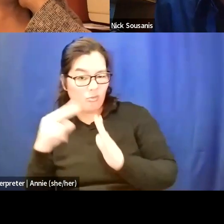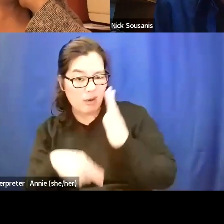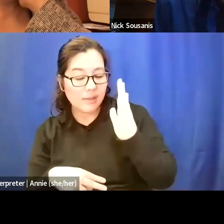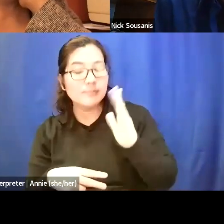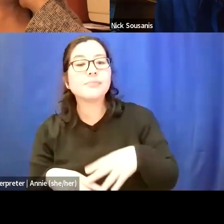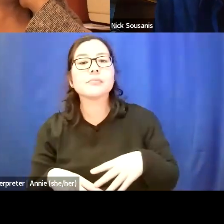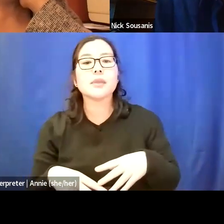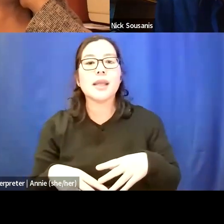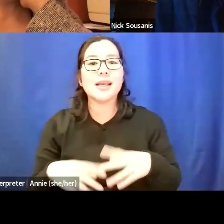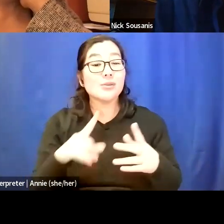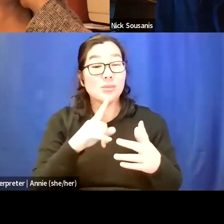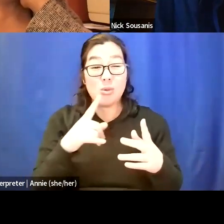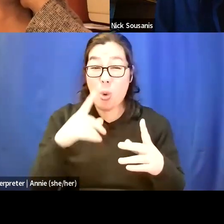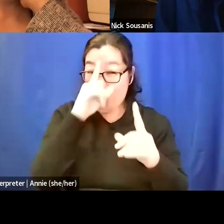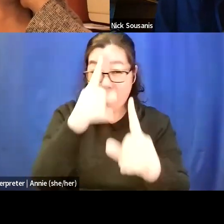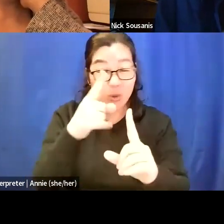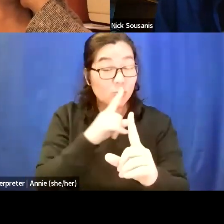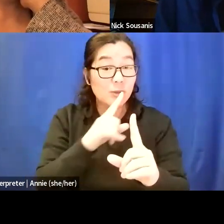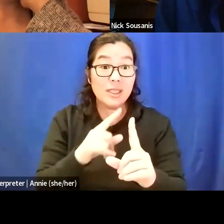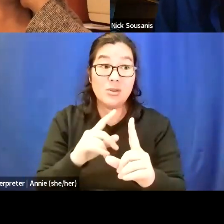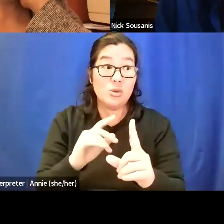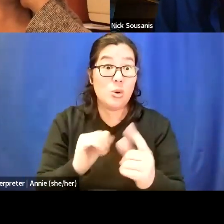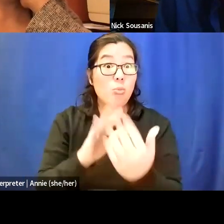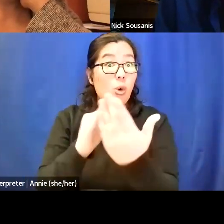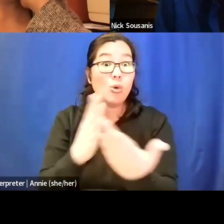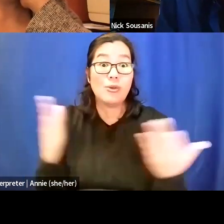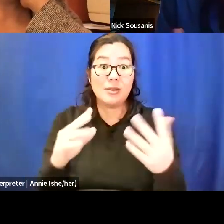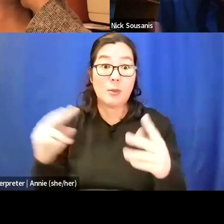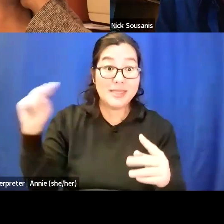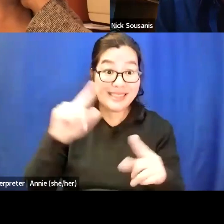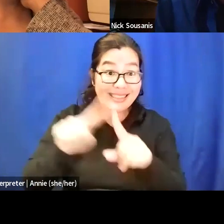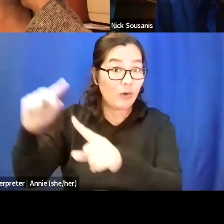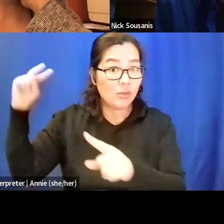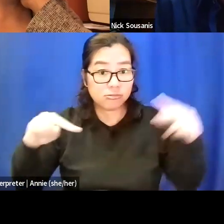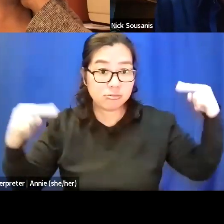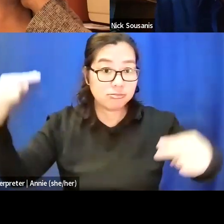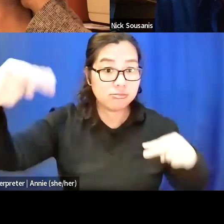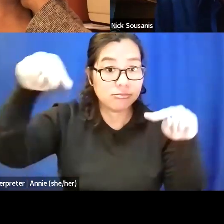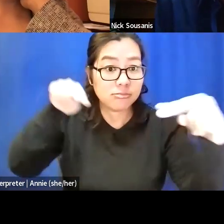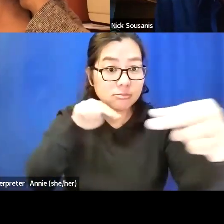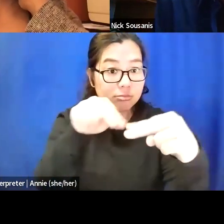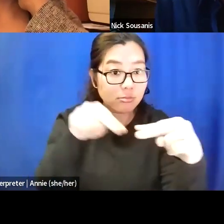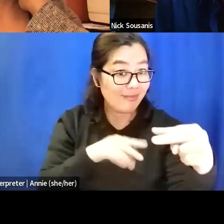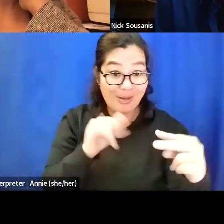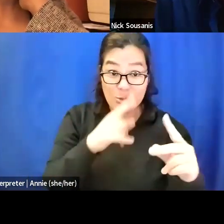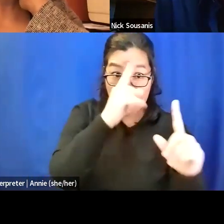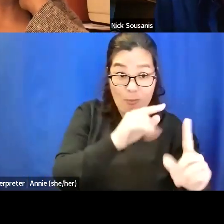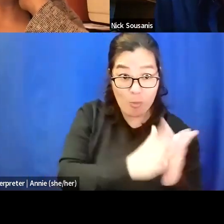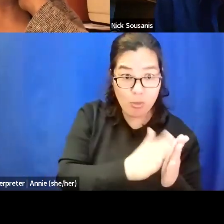things from multiple sides and getting an enhanced perspective. So we're hoping in having these three perspectives on it, it